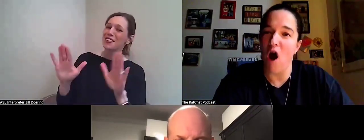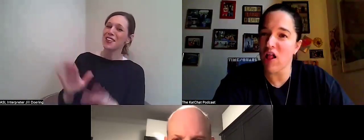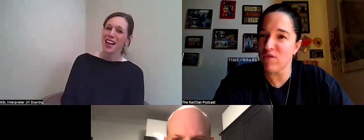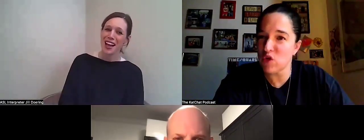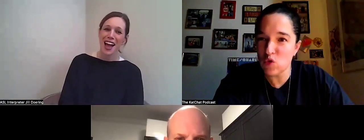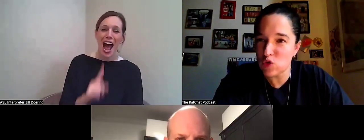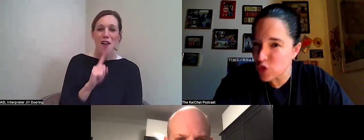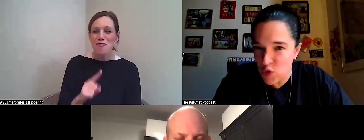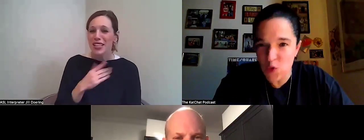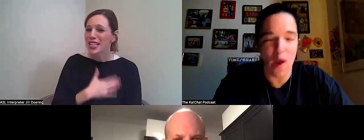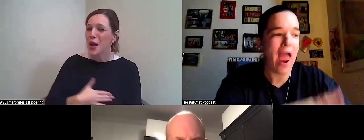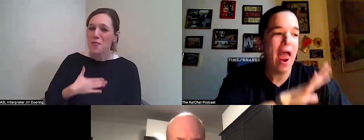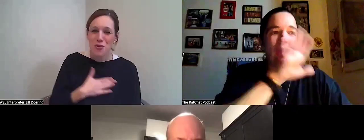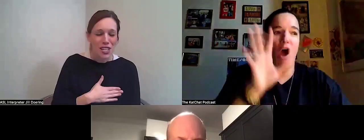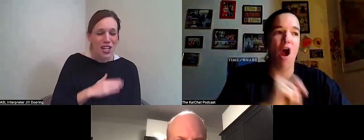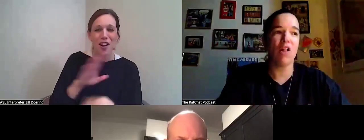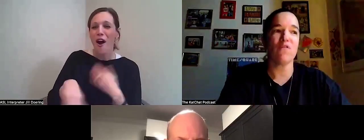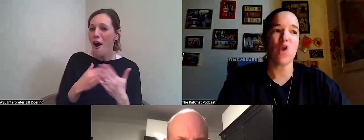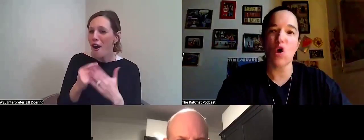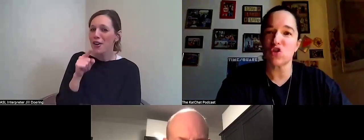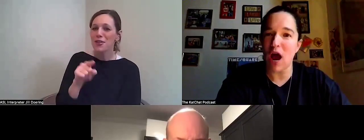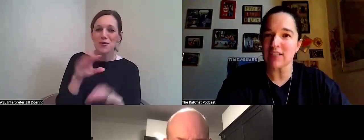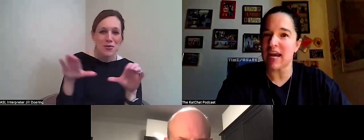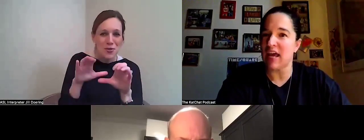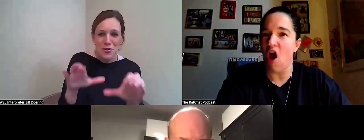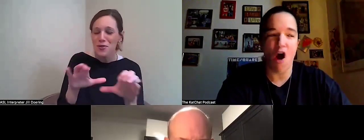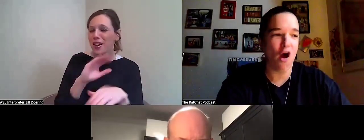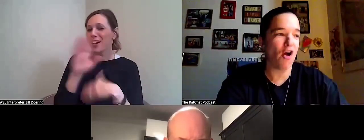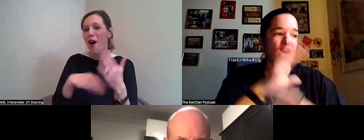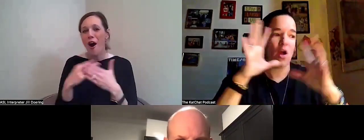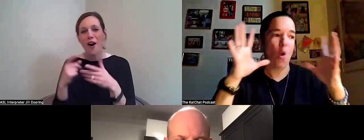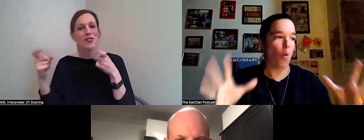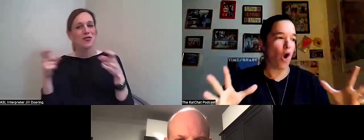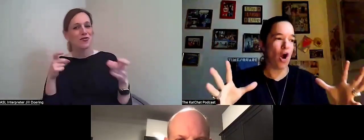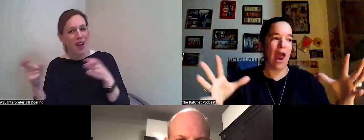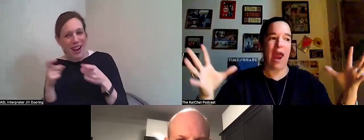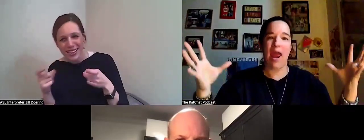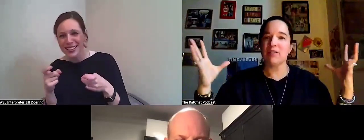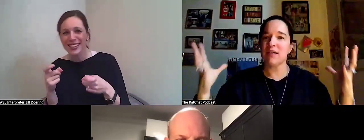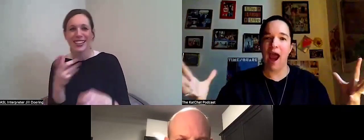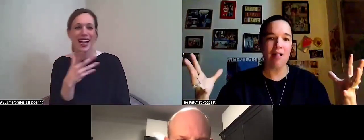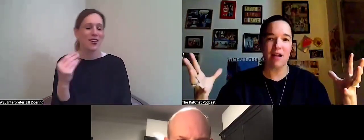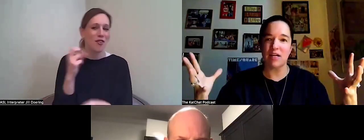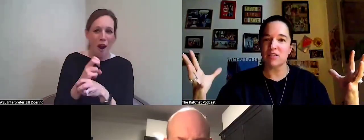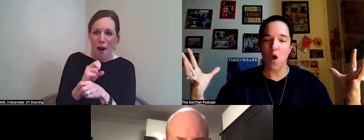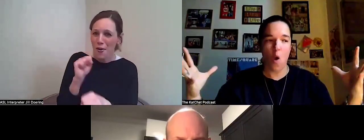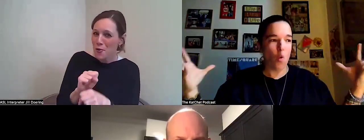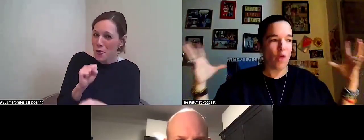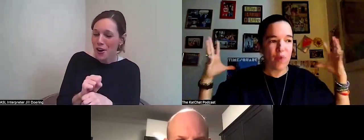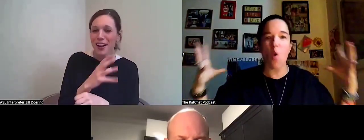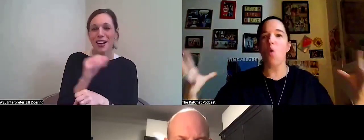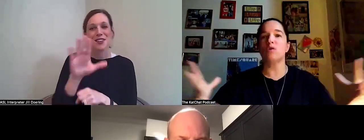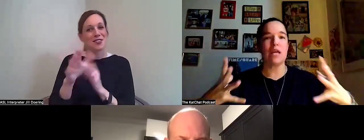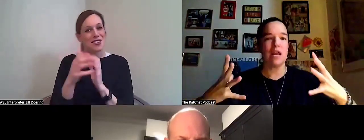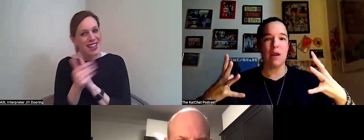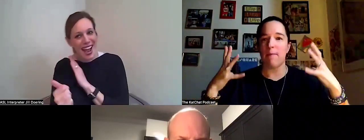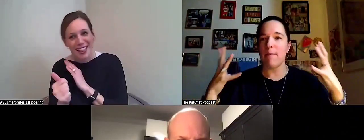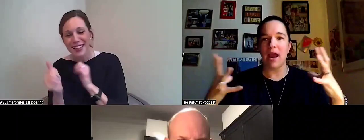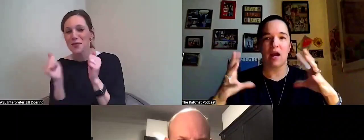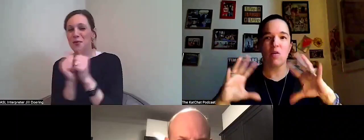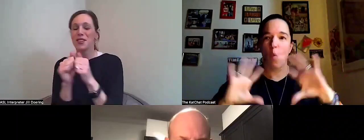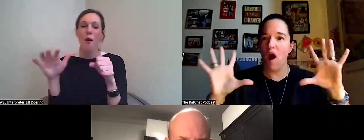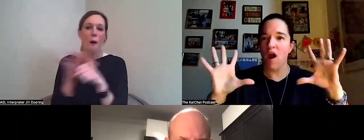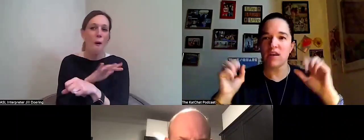appreciate for all of you do and all of your directing and hard work and talent with the whole